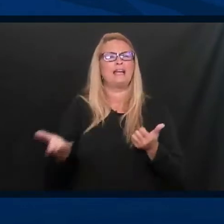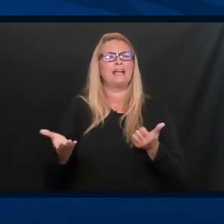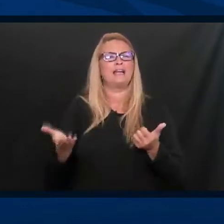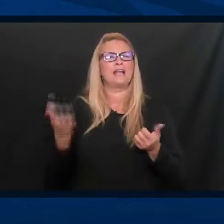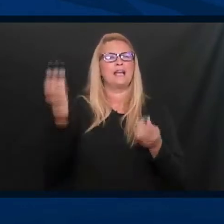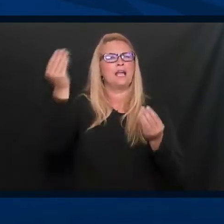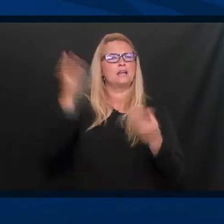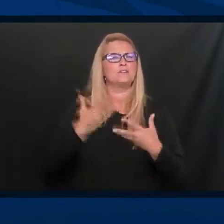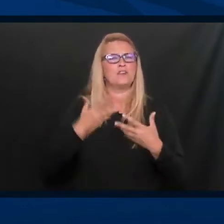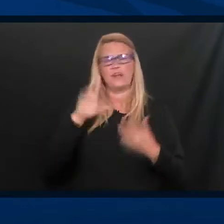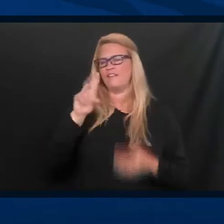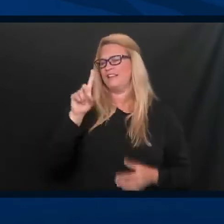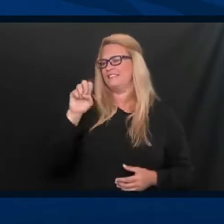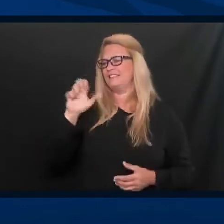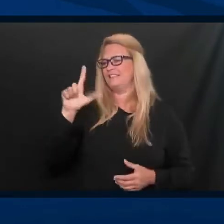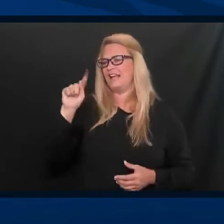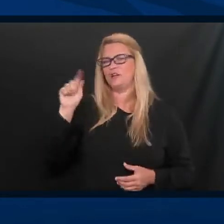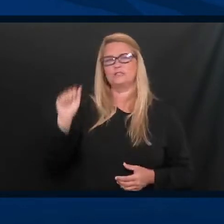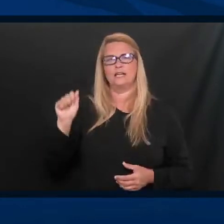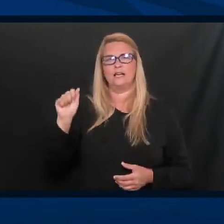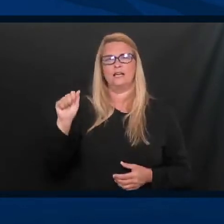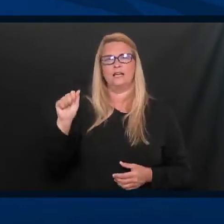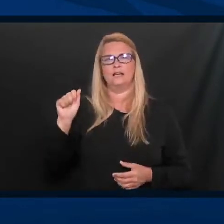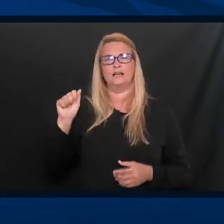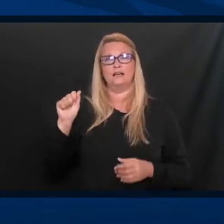variant's proliferation throughout the state this week?